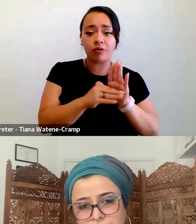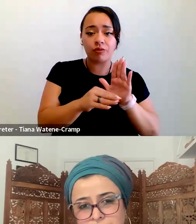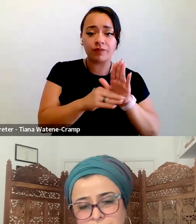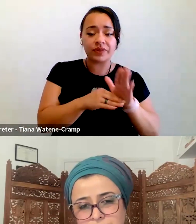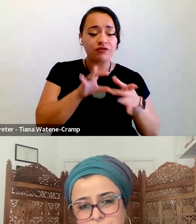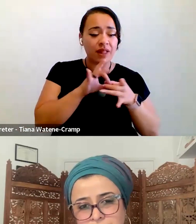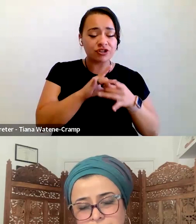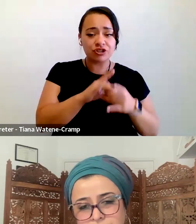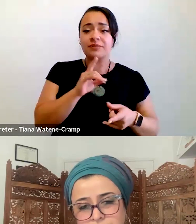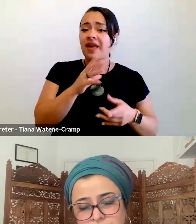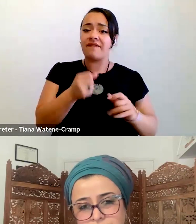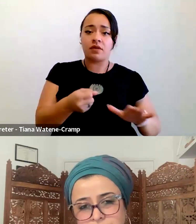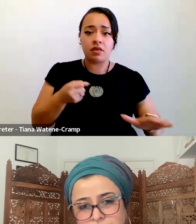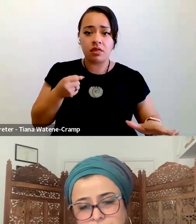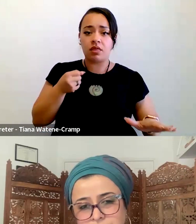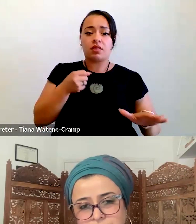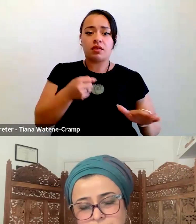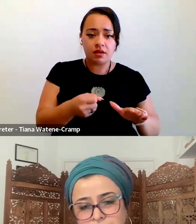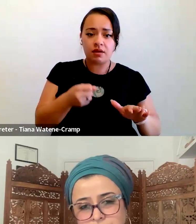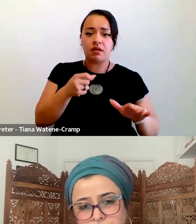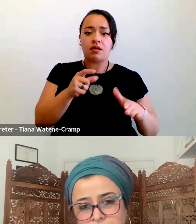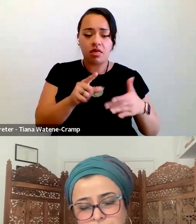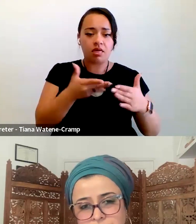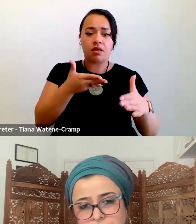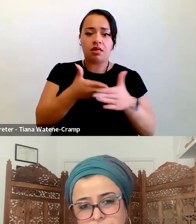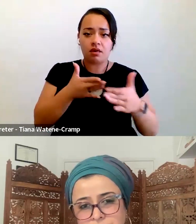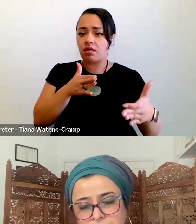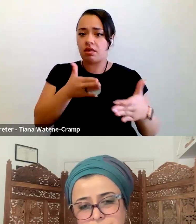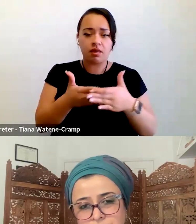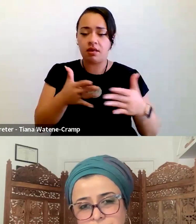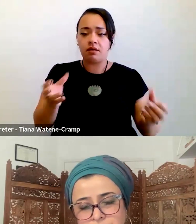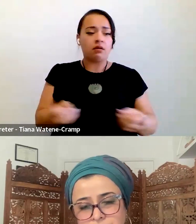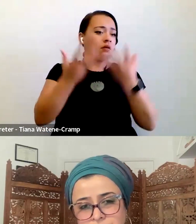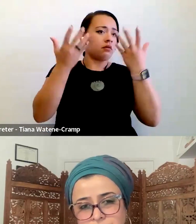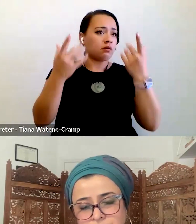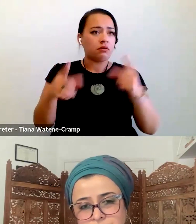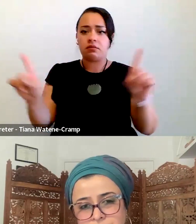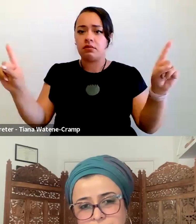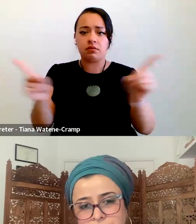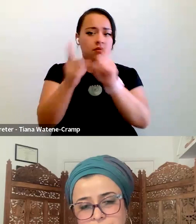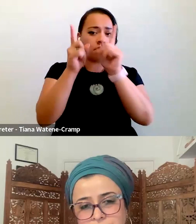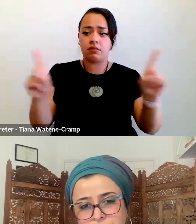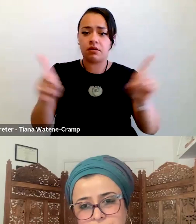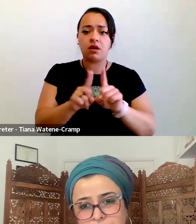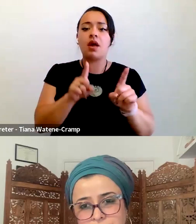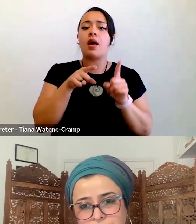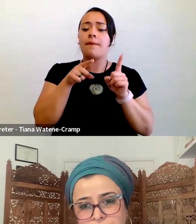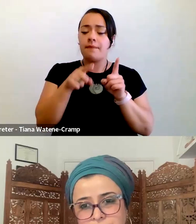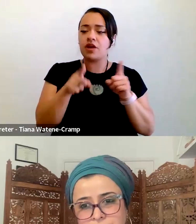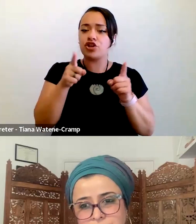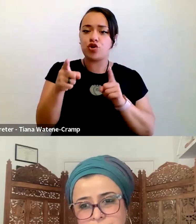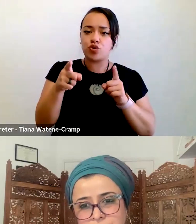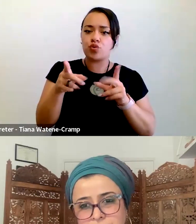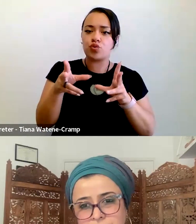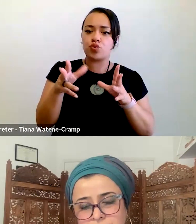there's starts, sometimes there's breakups, sometimes there's fights. You have to say, okay, this is what we're welcoming actually. The messy complexity and nuance